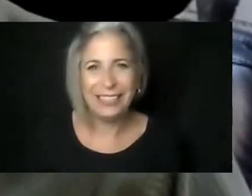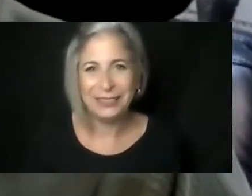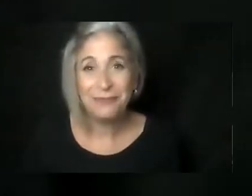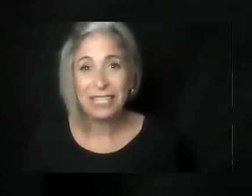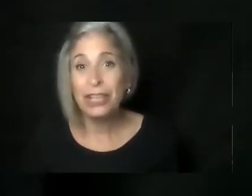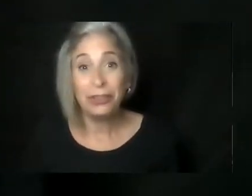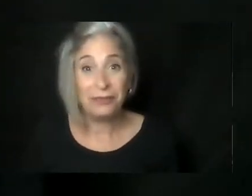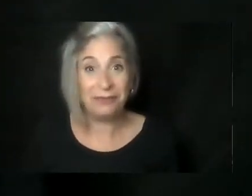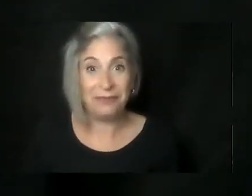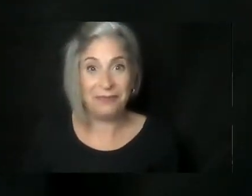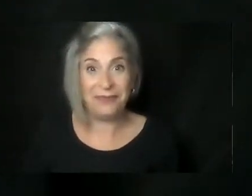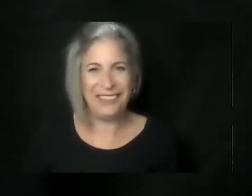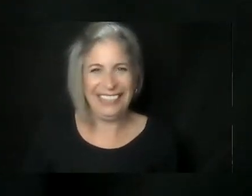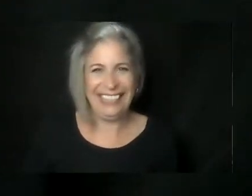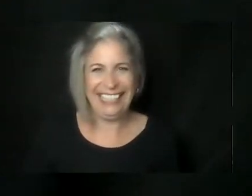Wow.